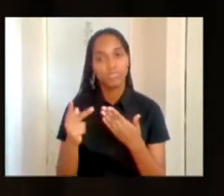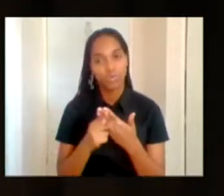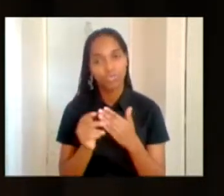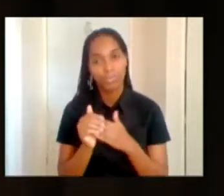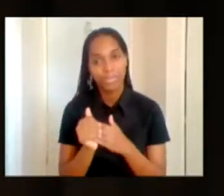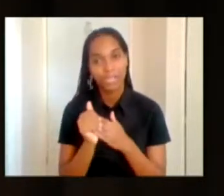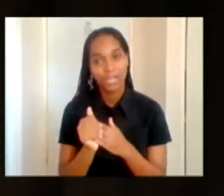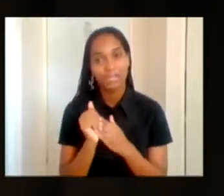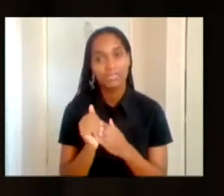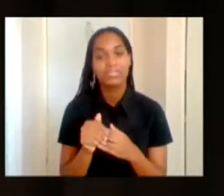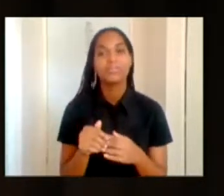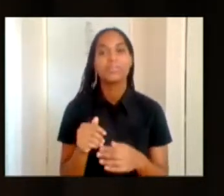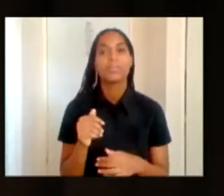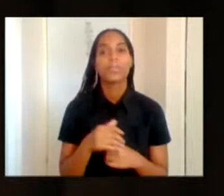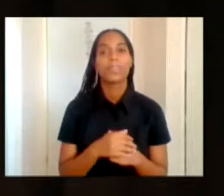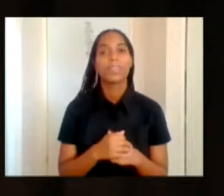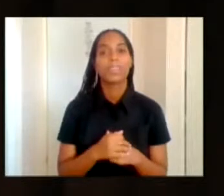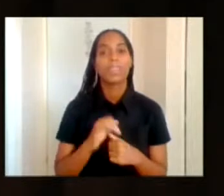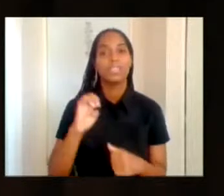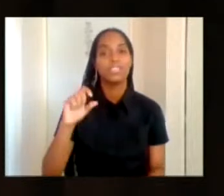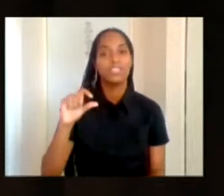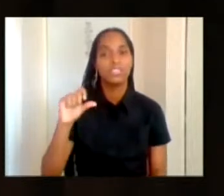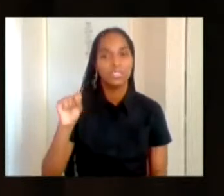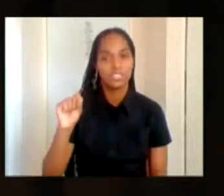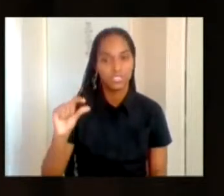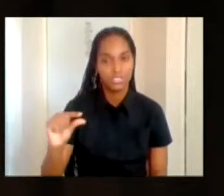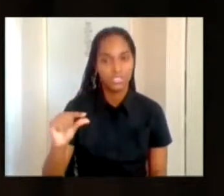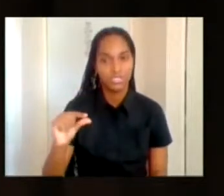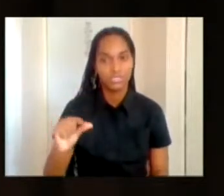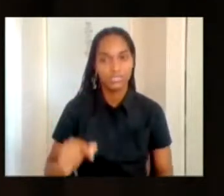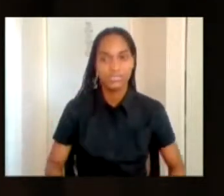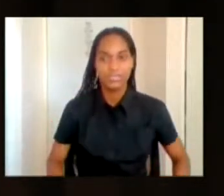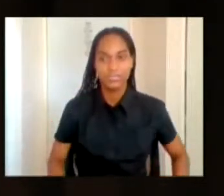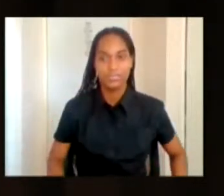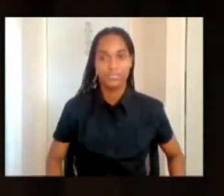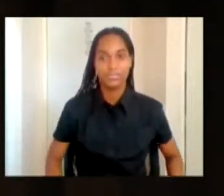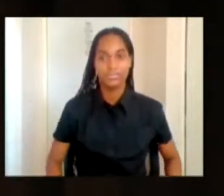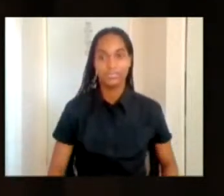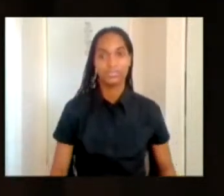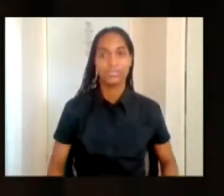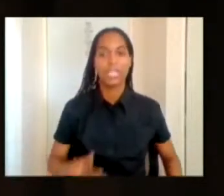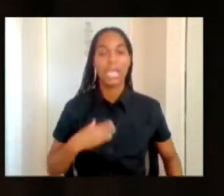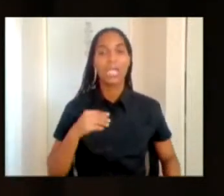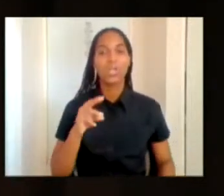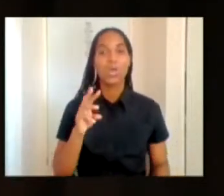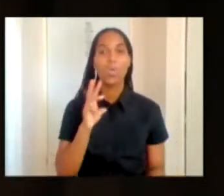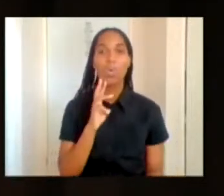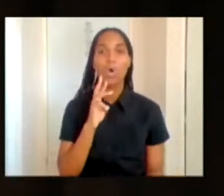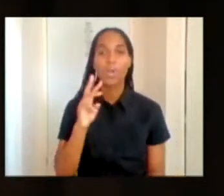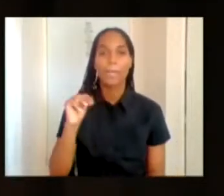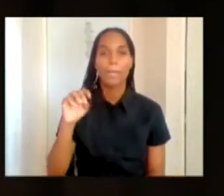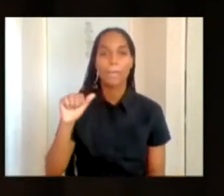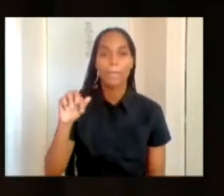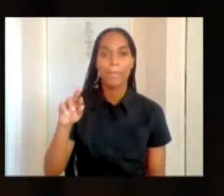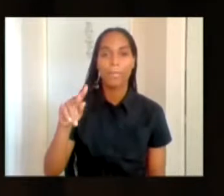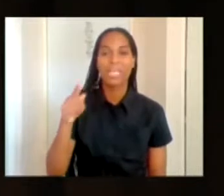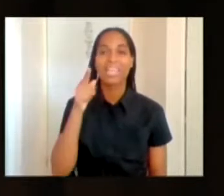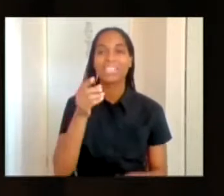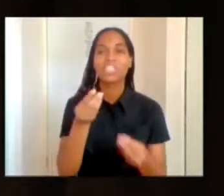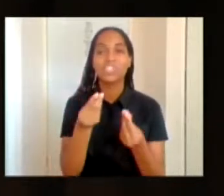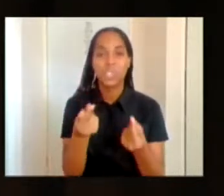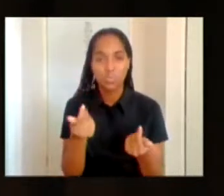on OMA, BCAST, ESG, and watermark, which has been a kind of solution to make sure